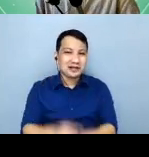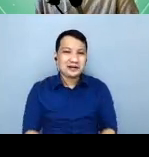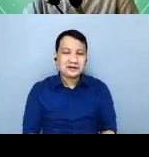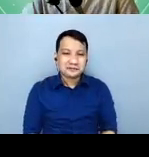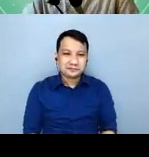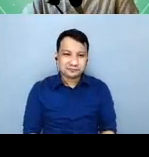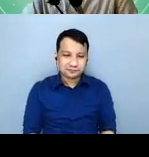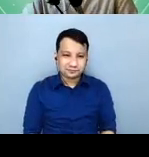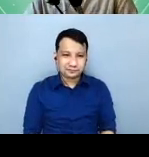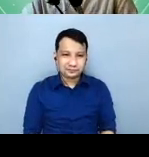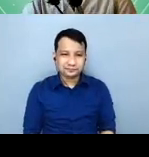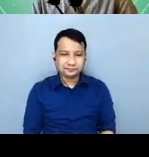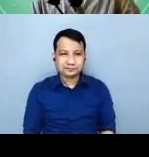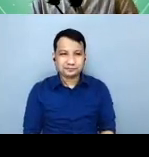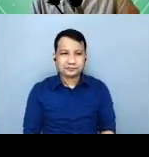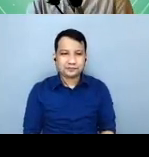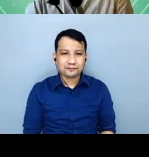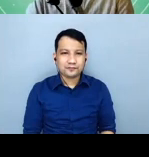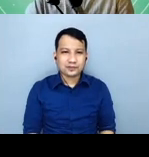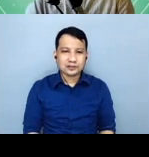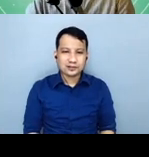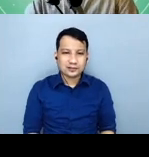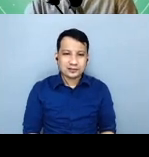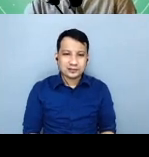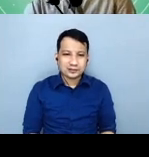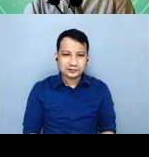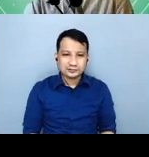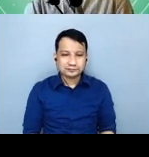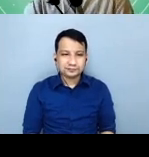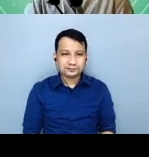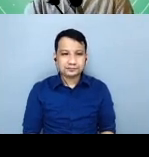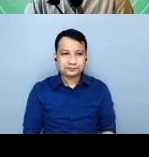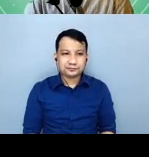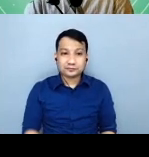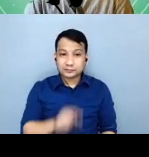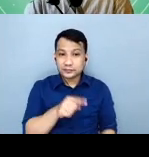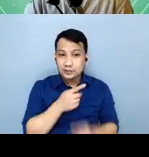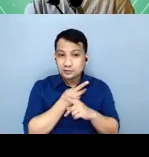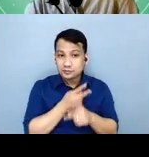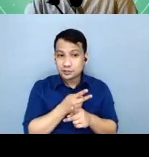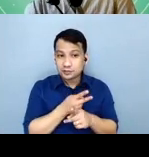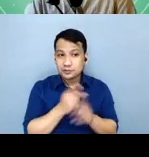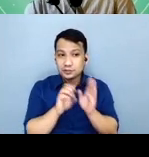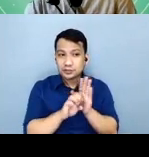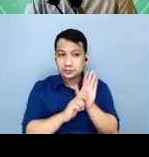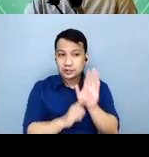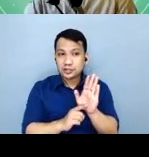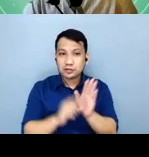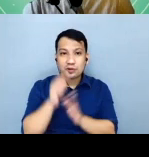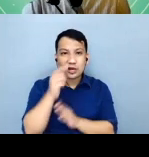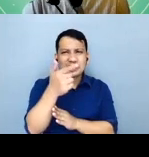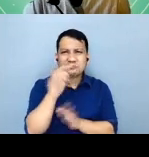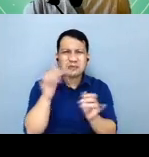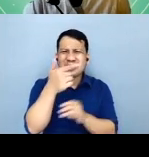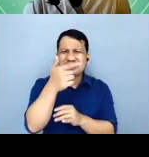Just some cool examples. I mentioned before that one of these products is actually an example of greenwashing.